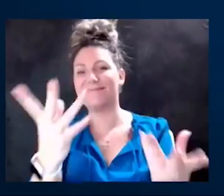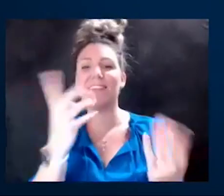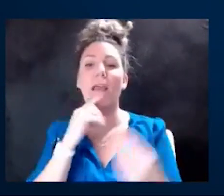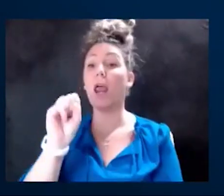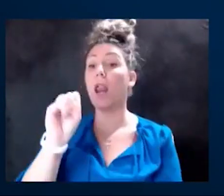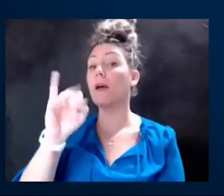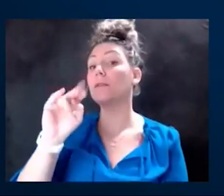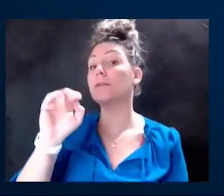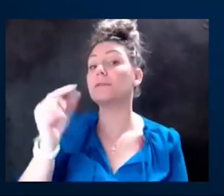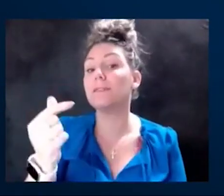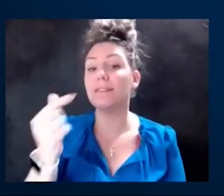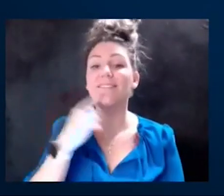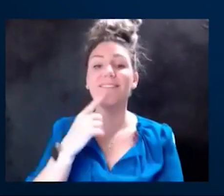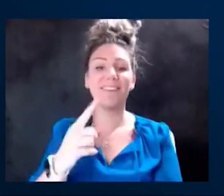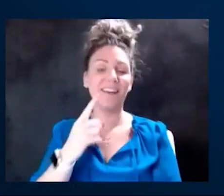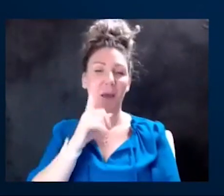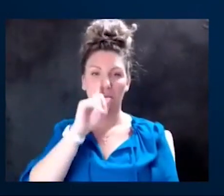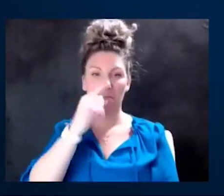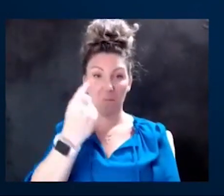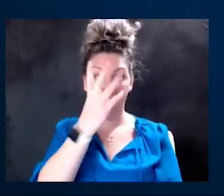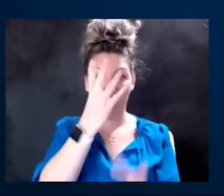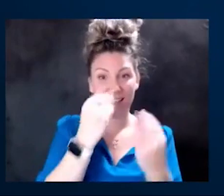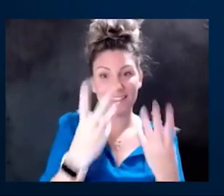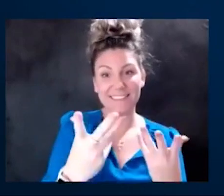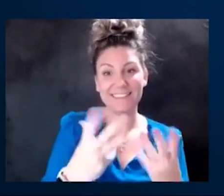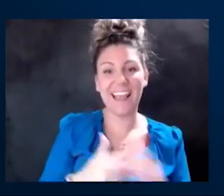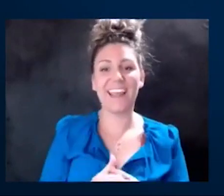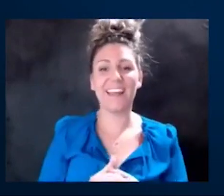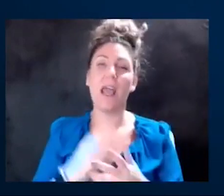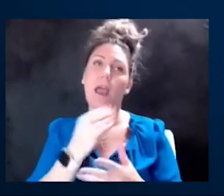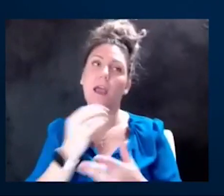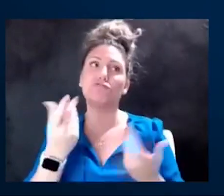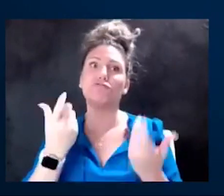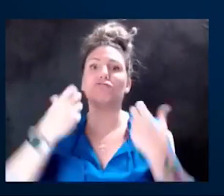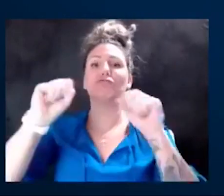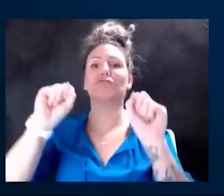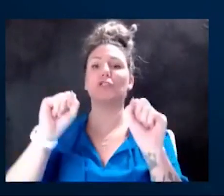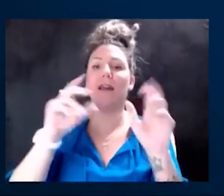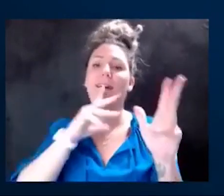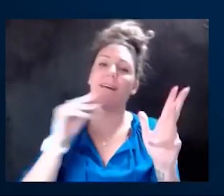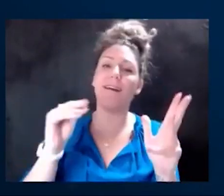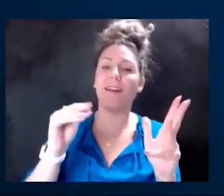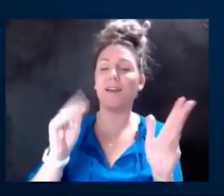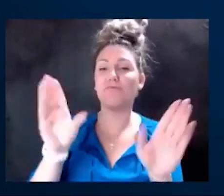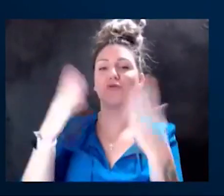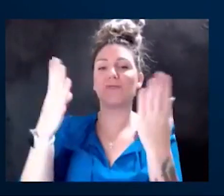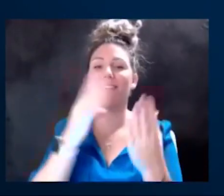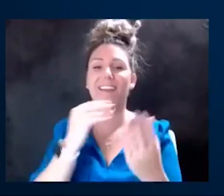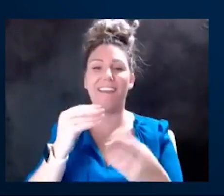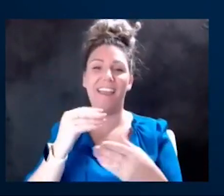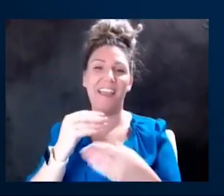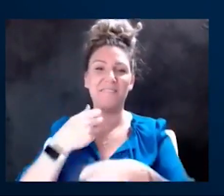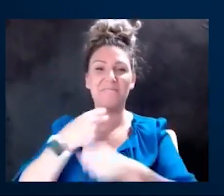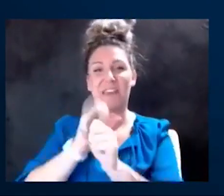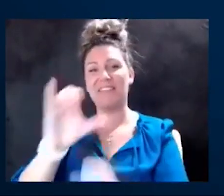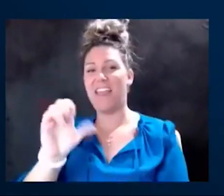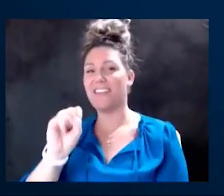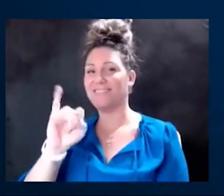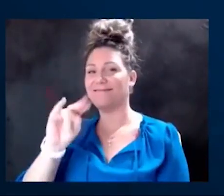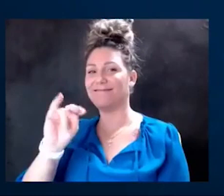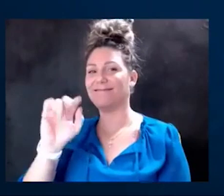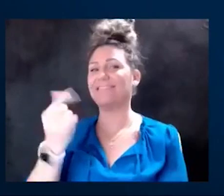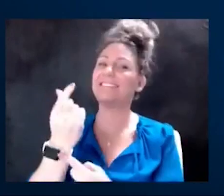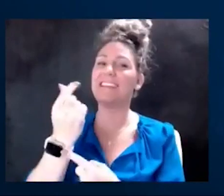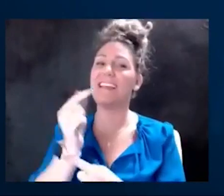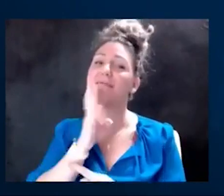take boring data, that's what I talk about or try to present, and make it sing? So Stephanie, talk to us a little bit about that.